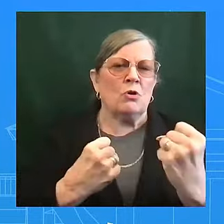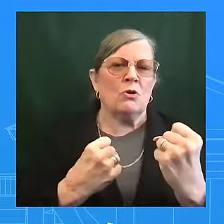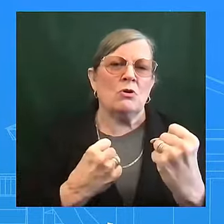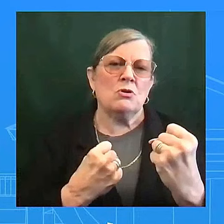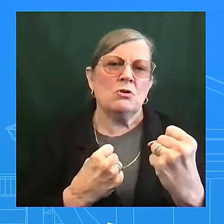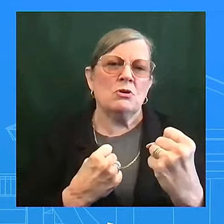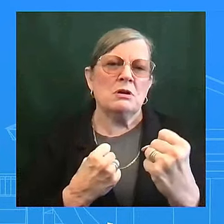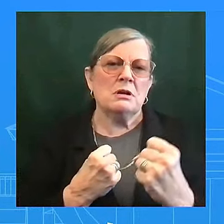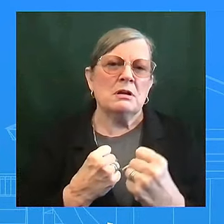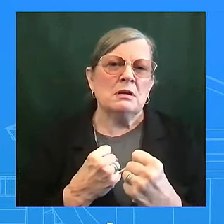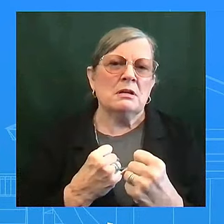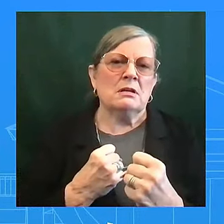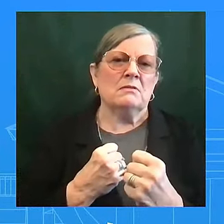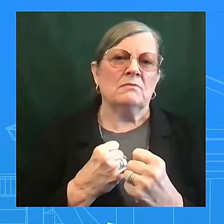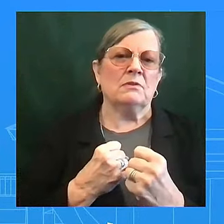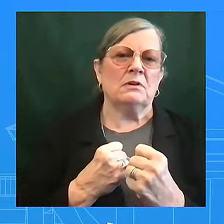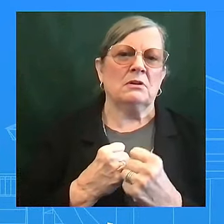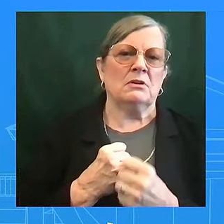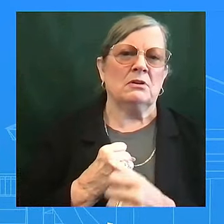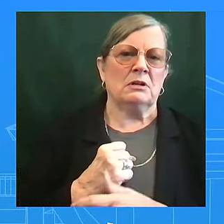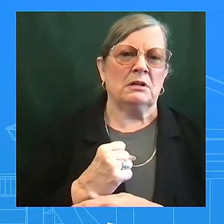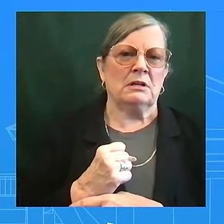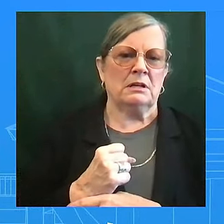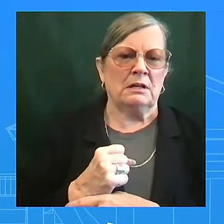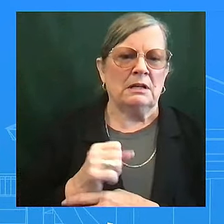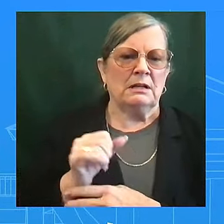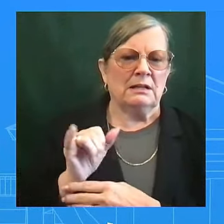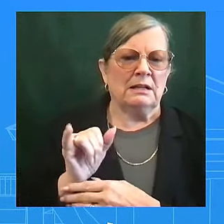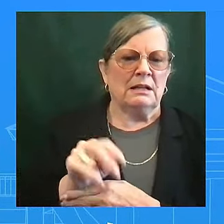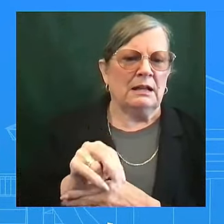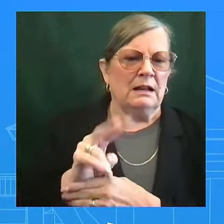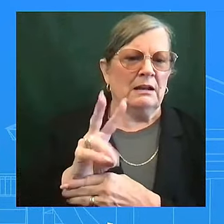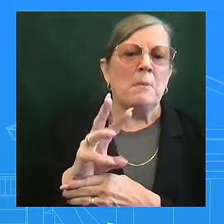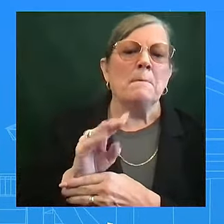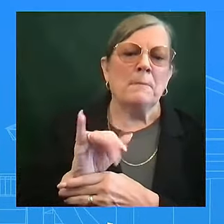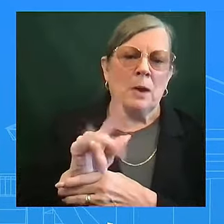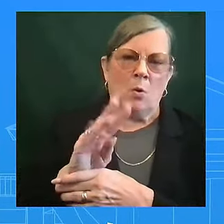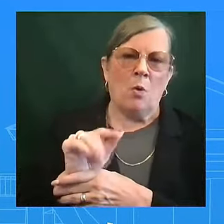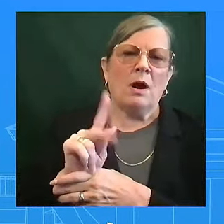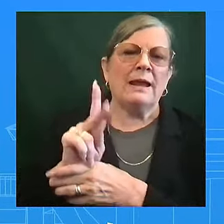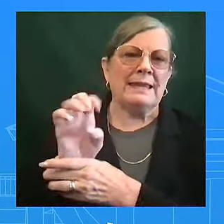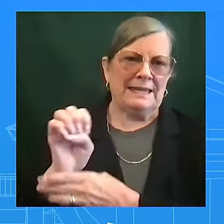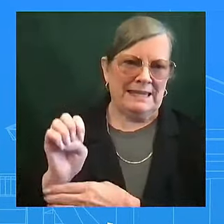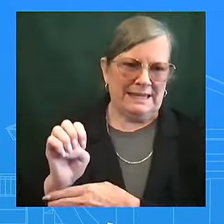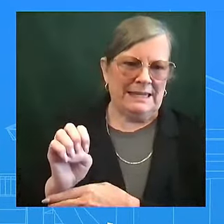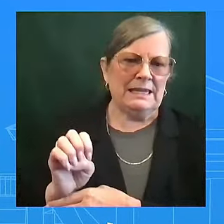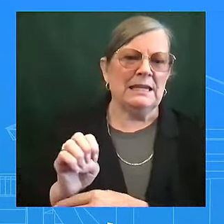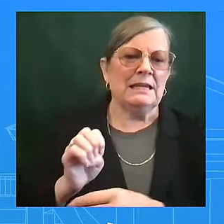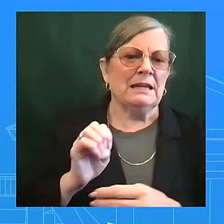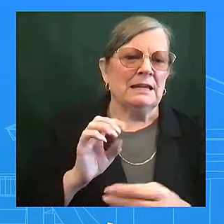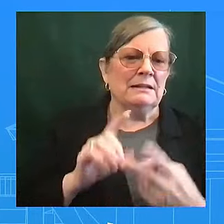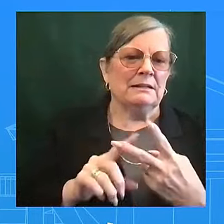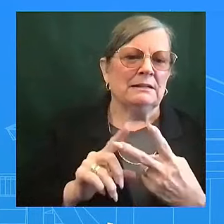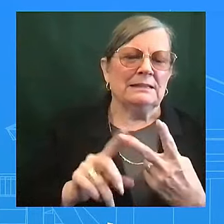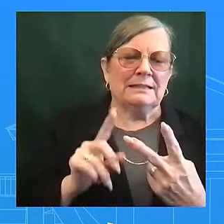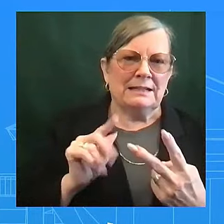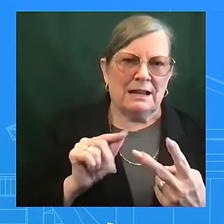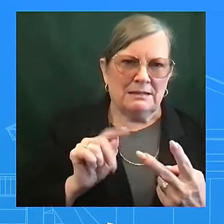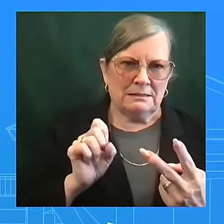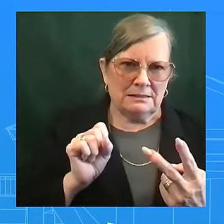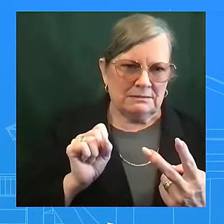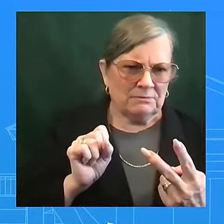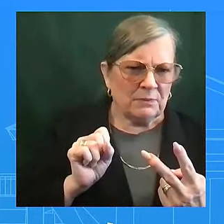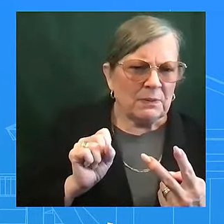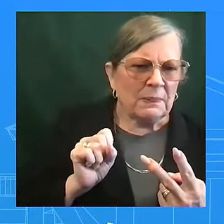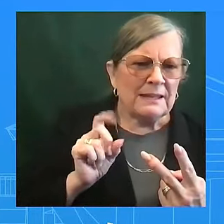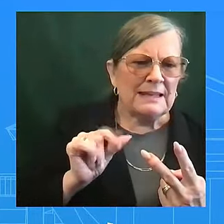Pennsylvania. And so we have done what people said we couldn't do, which is turn the economy around, turn